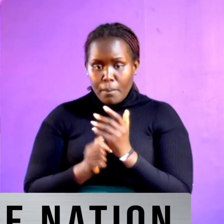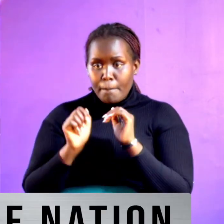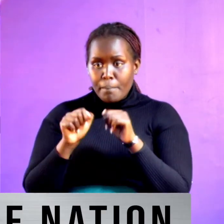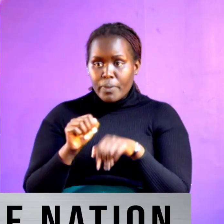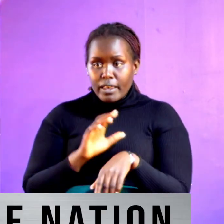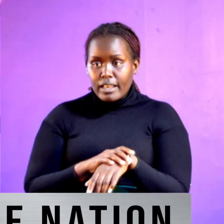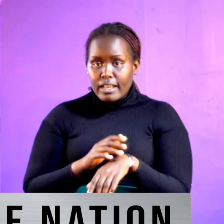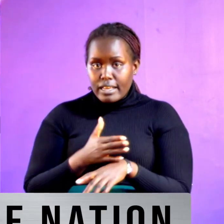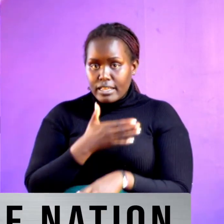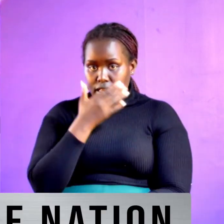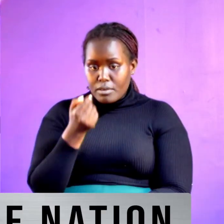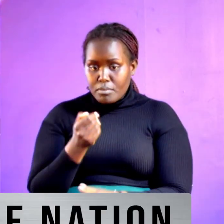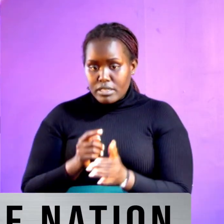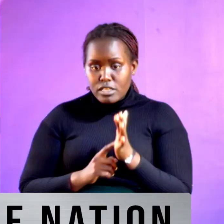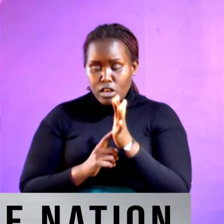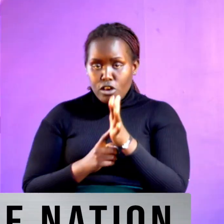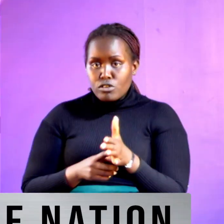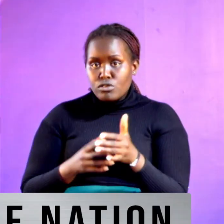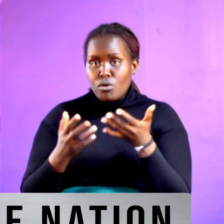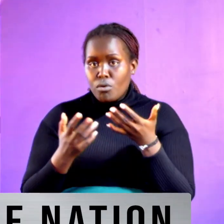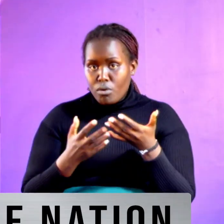best you know, expression of